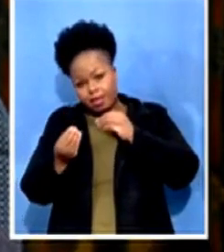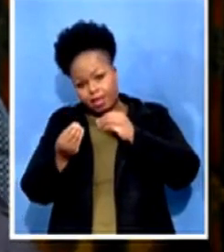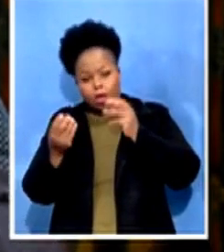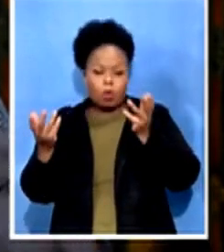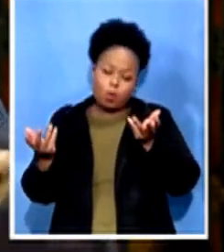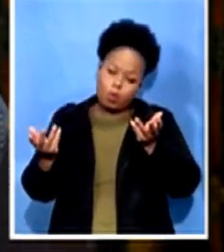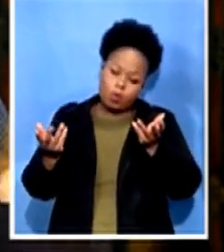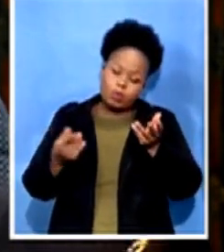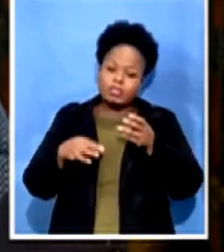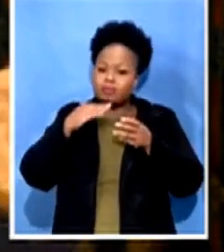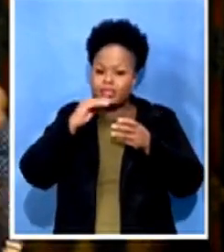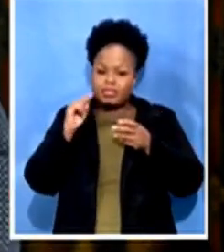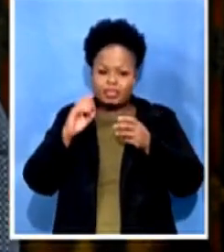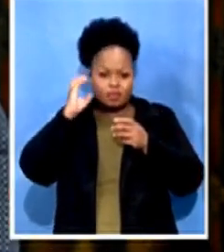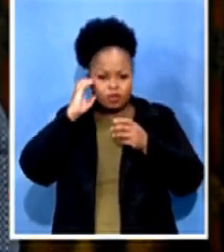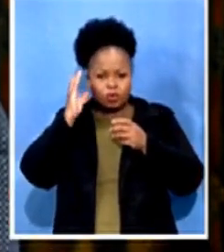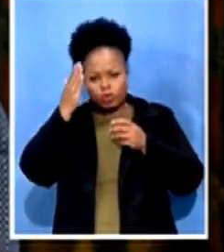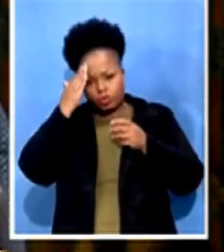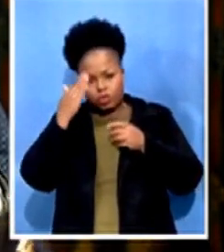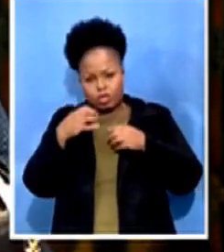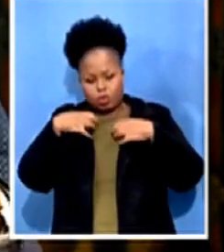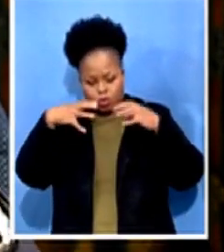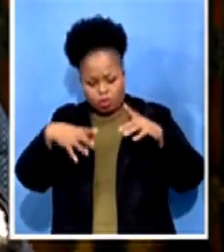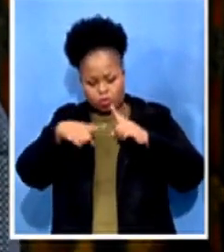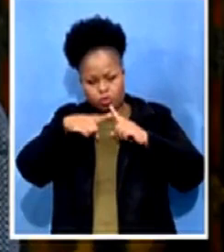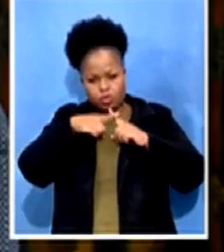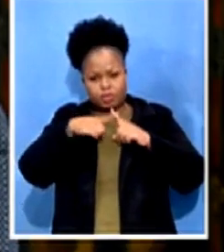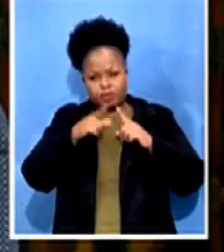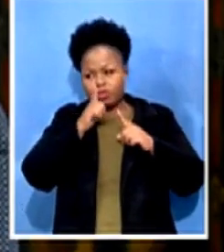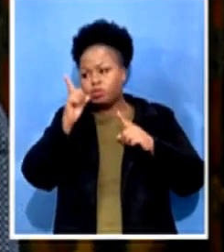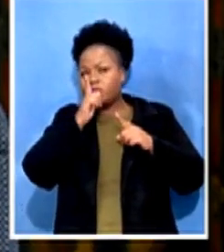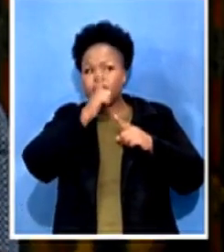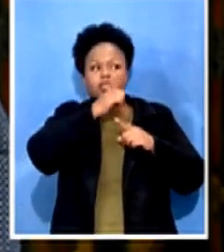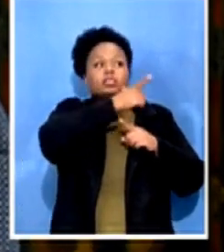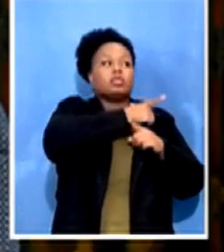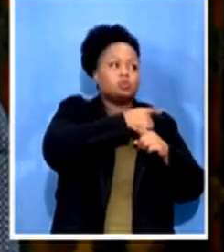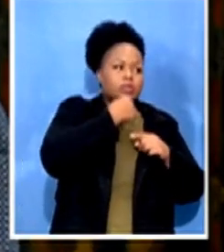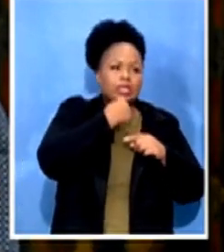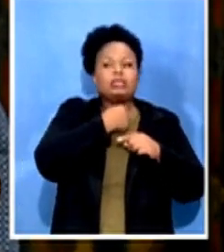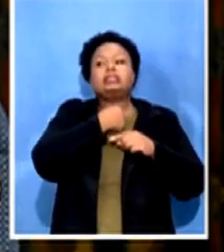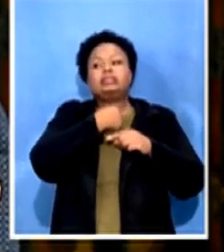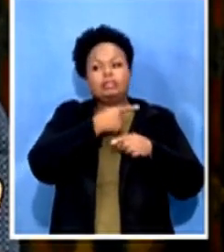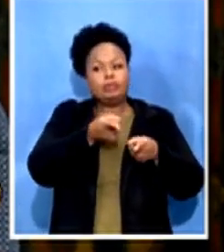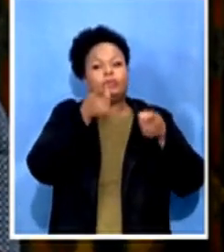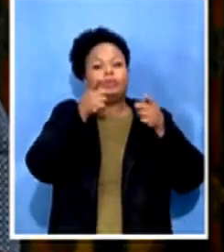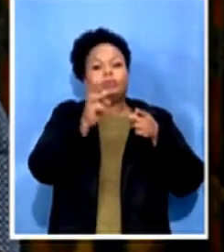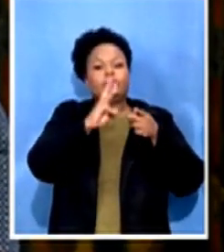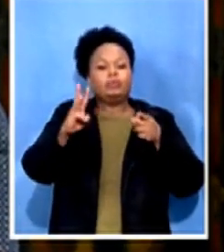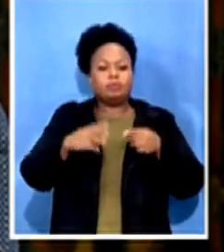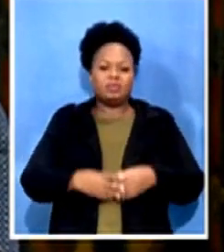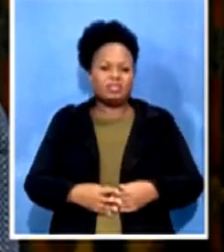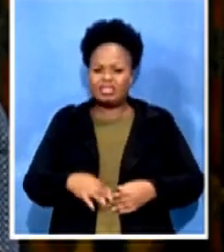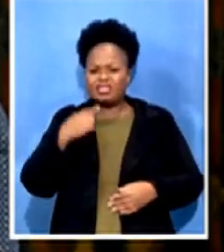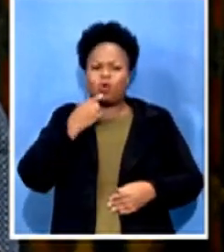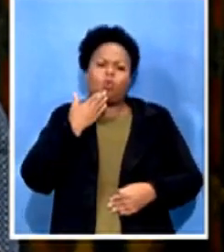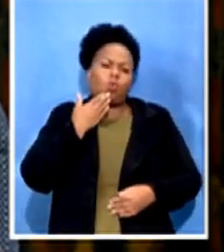is positive, and then it tells a few others to say, guys, we are exposed. It doesn't say who, it doesn't say